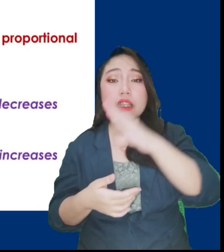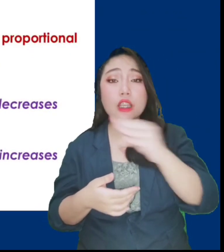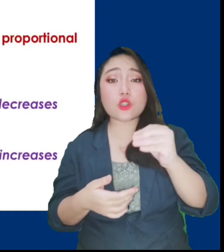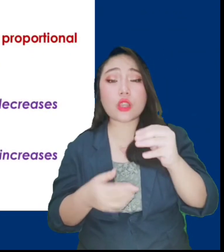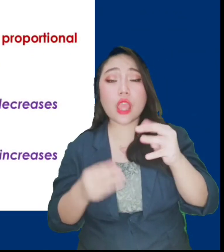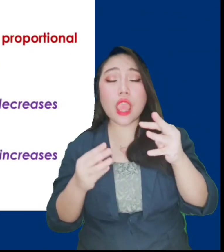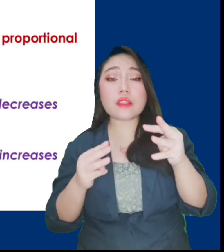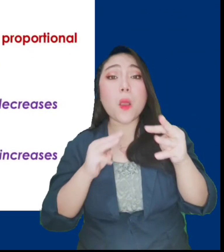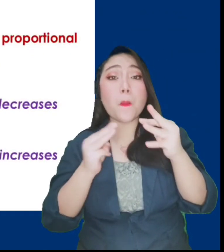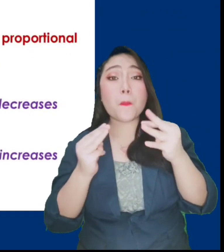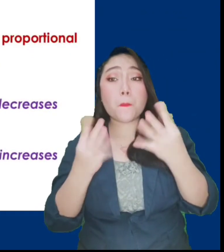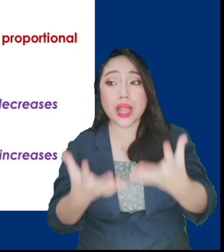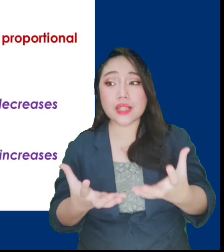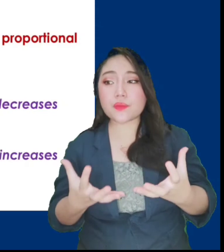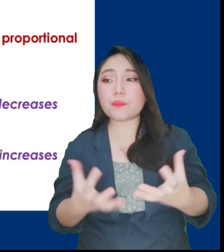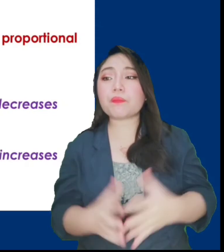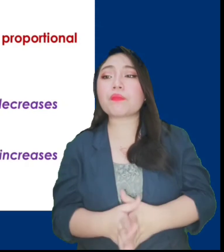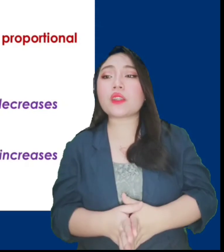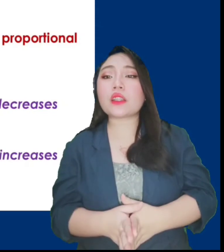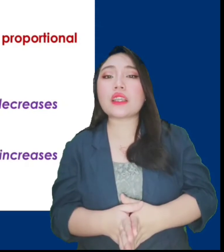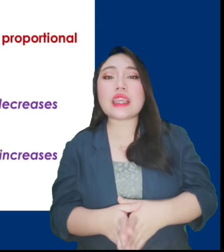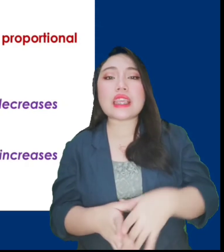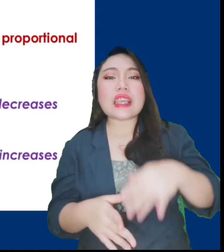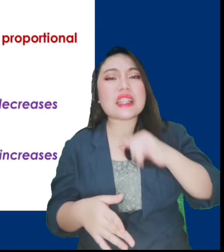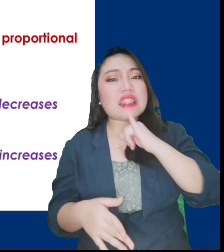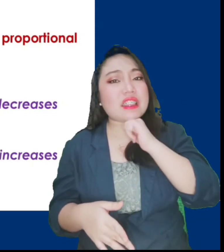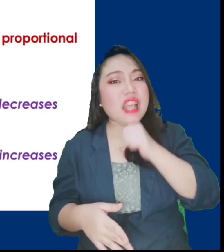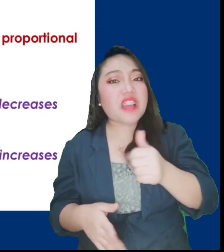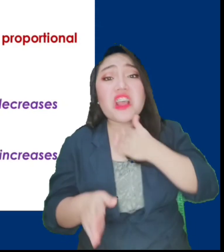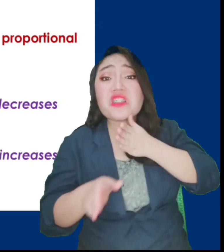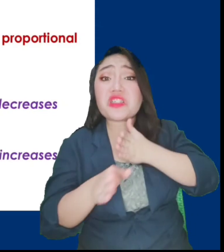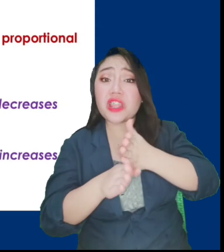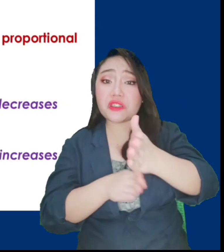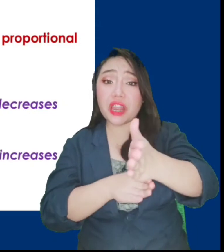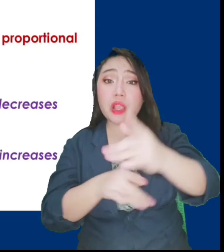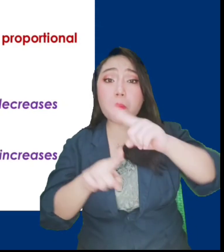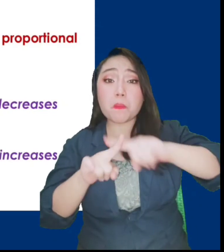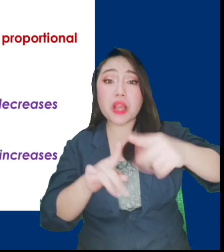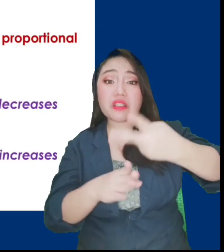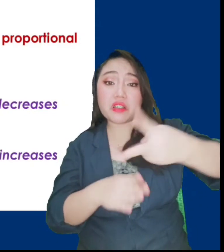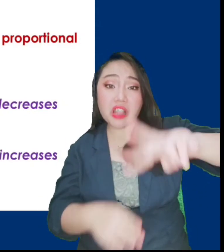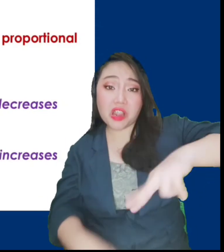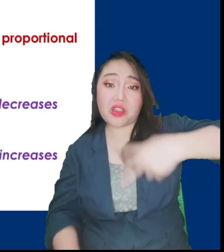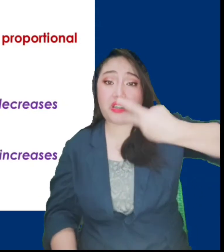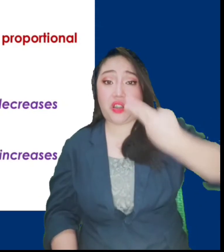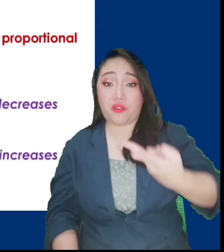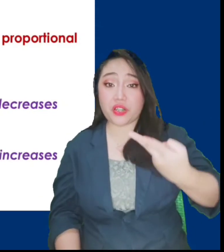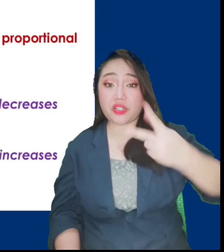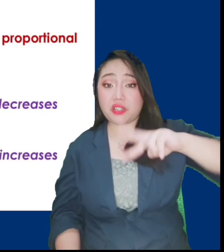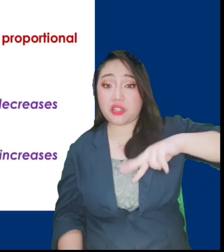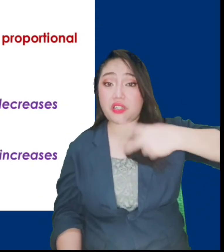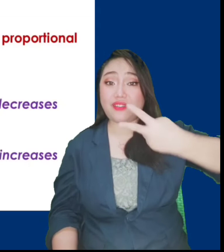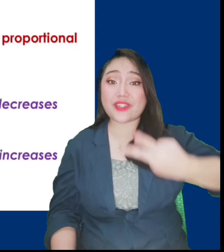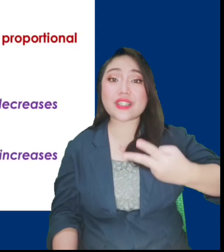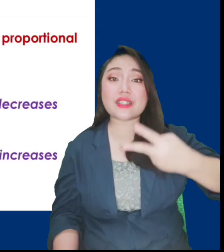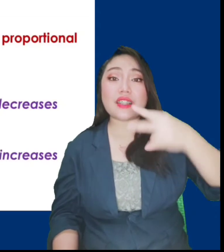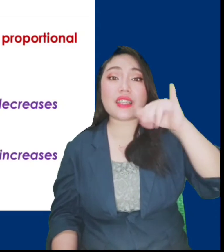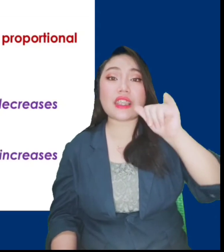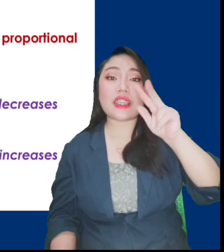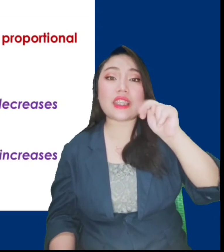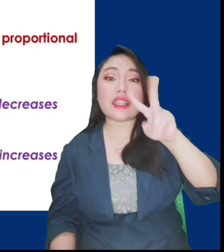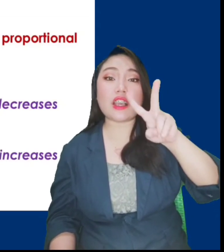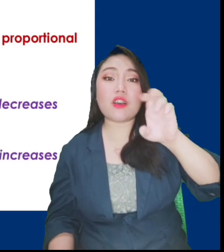Then what is the relationship between acceleration and mass? They are not directly proportional,